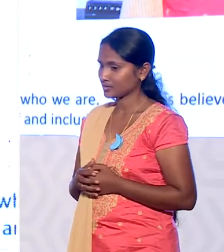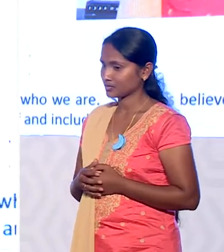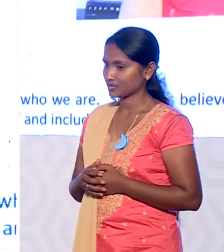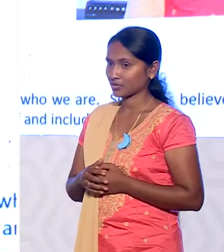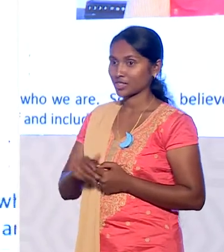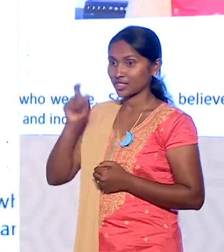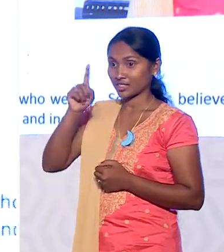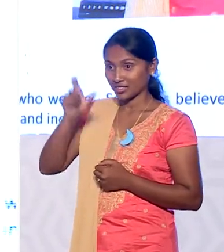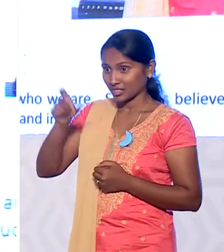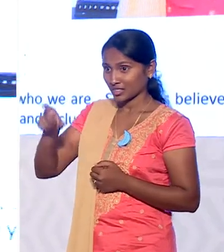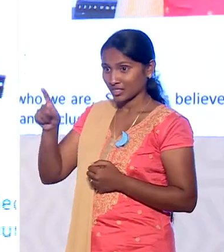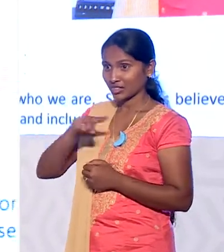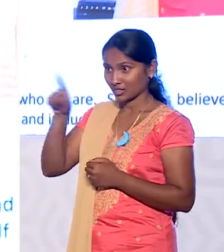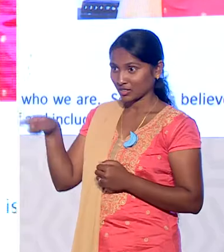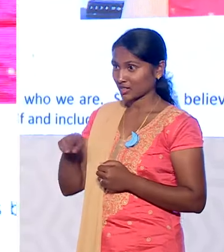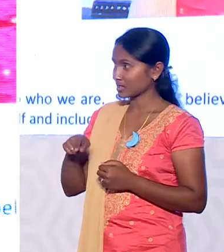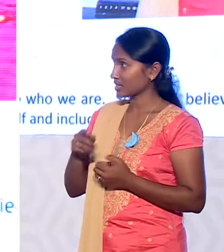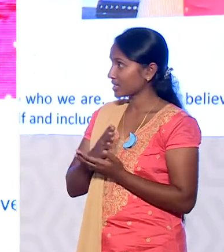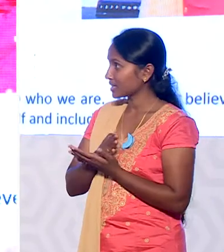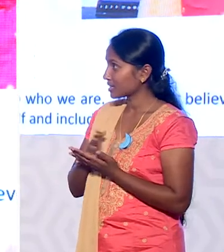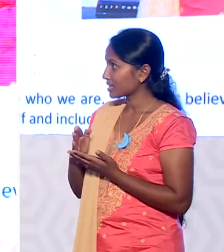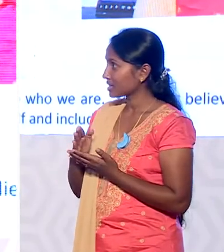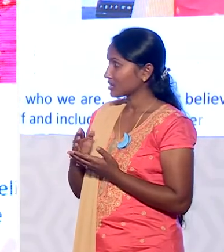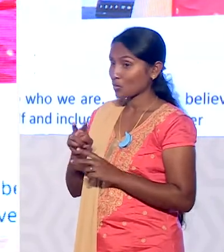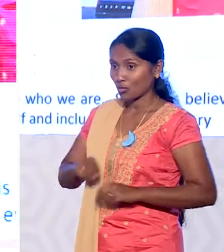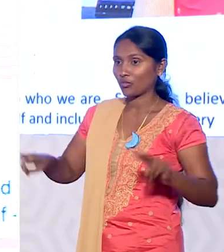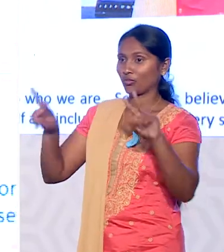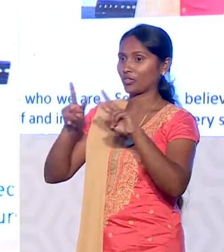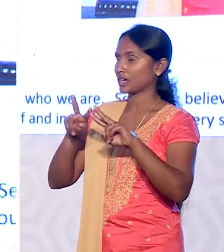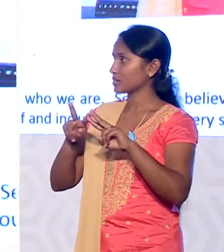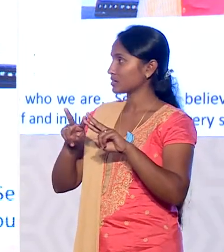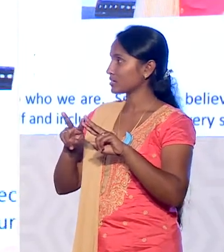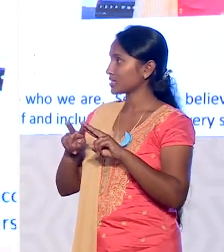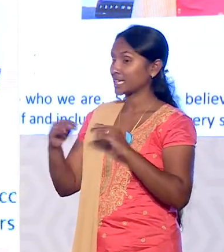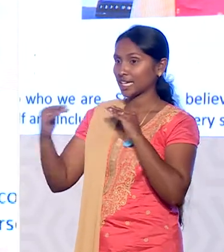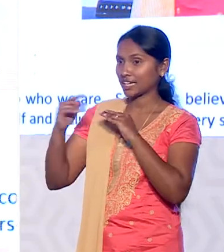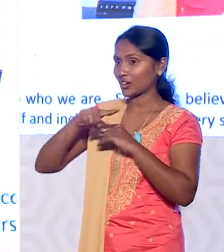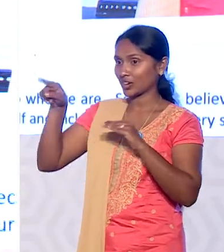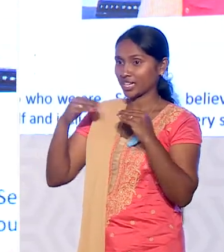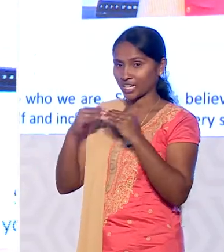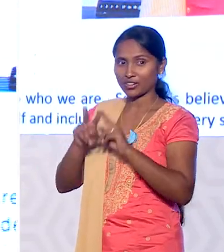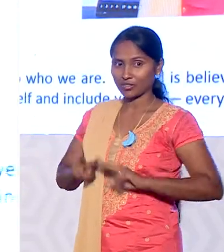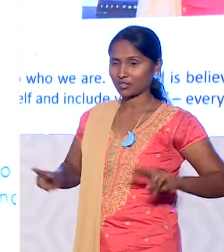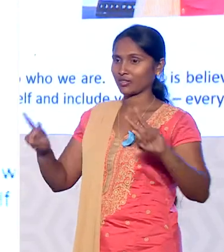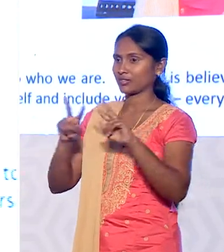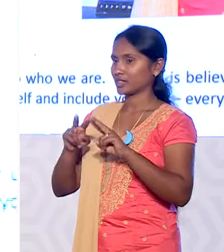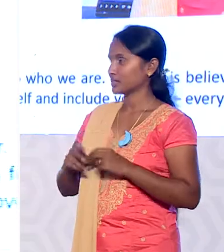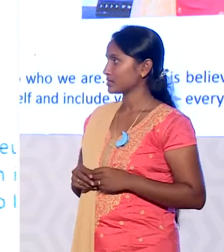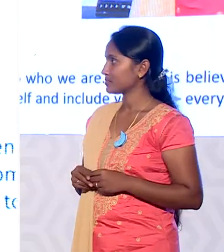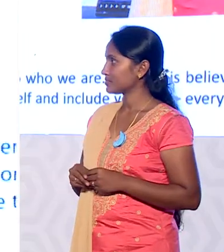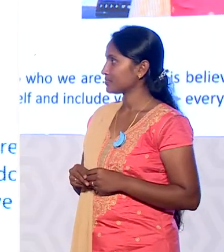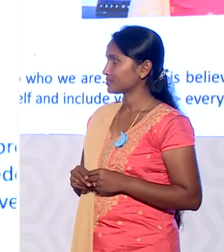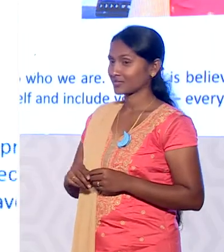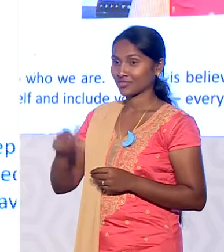Every single one of us is uniquely valuable, equally uniquely valuable.